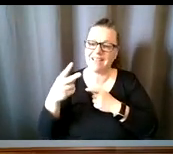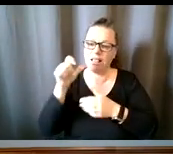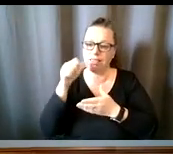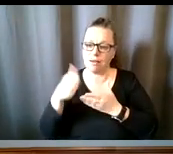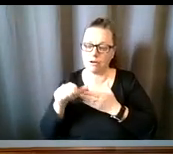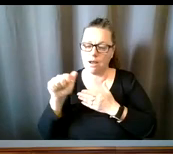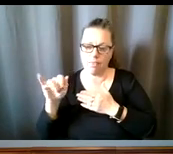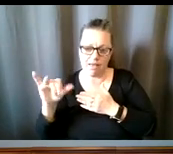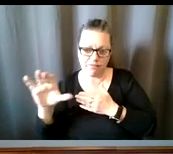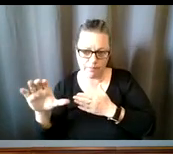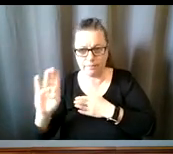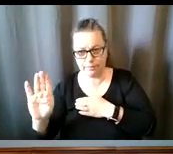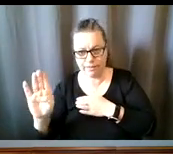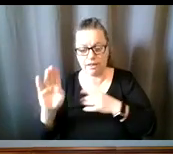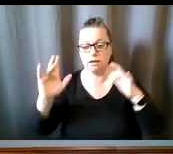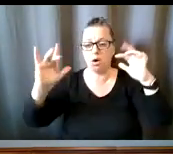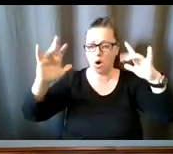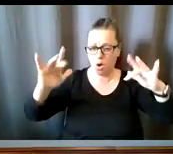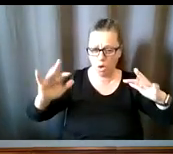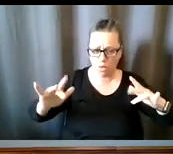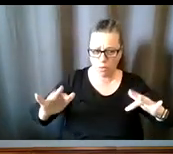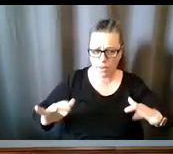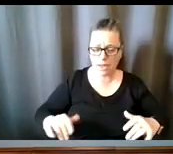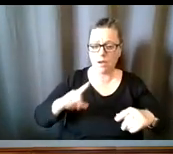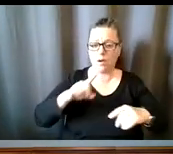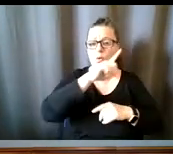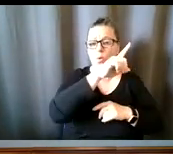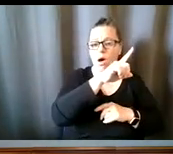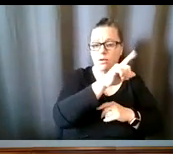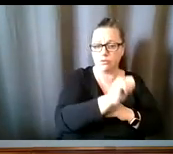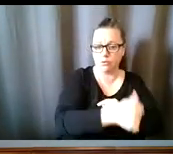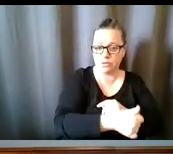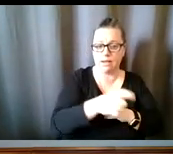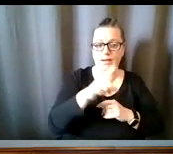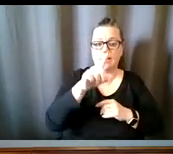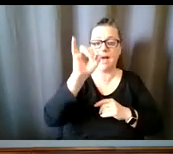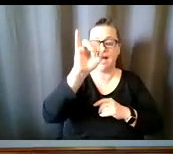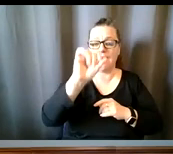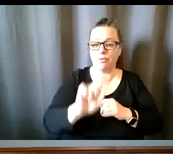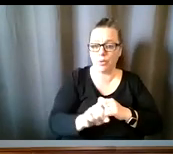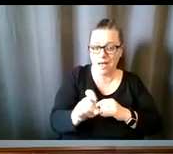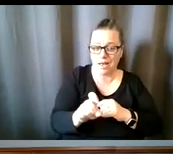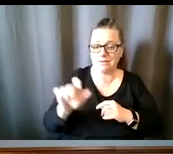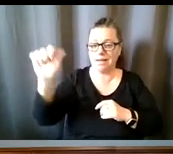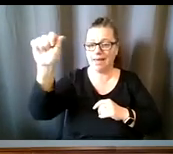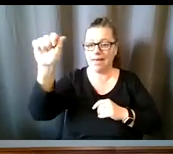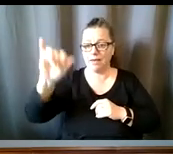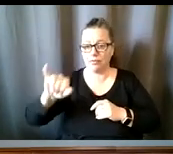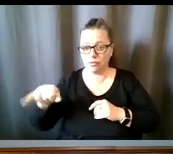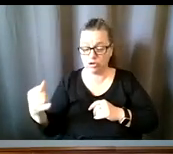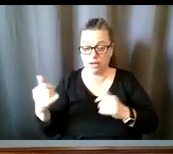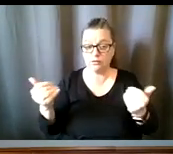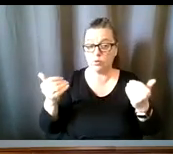And we're going to do that all the way 1 through 10, I through X, and then A through J. So I'll give you just a second to go ahead and get